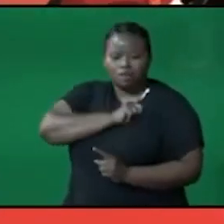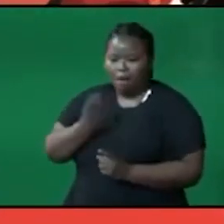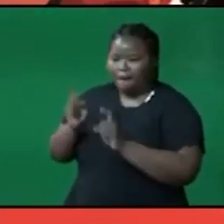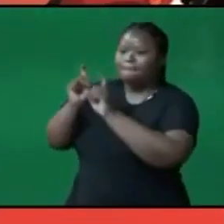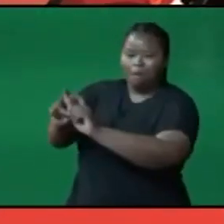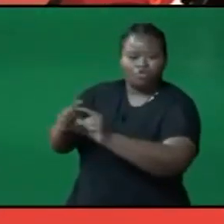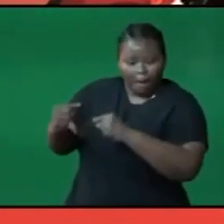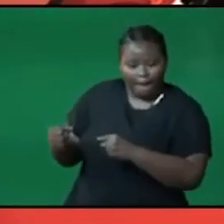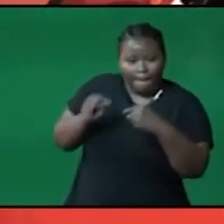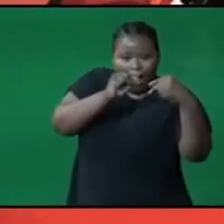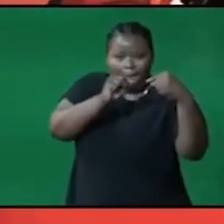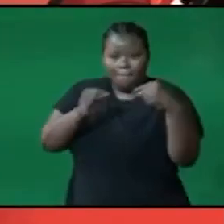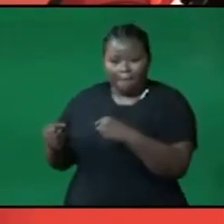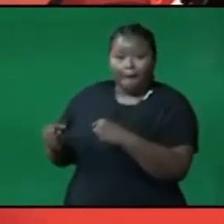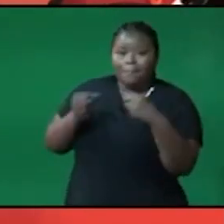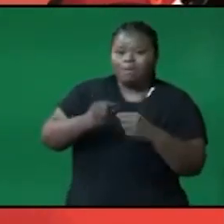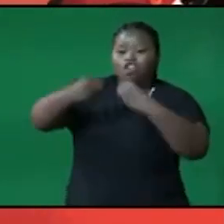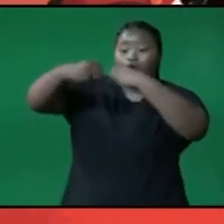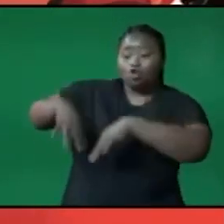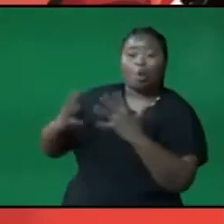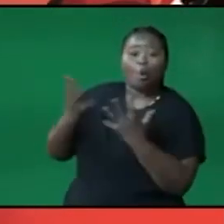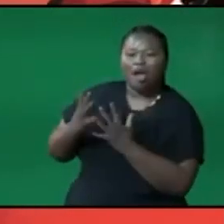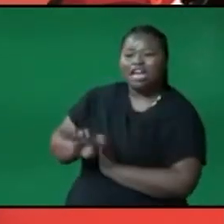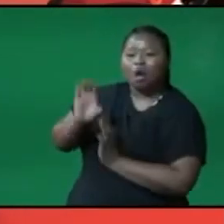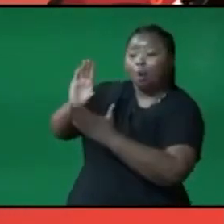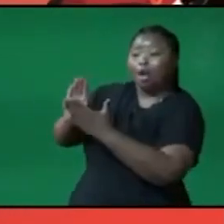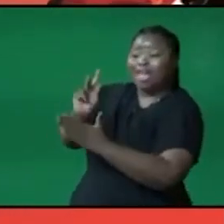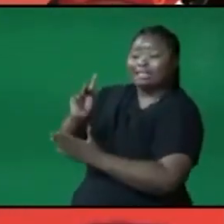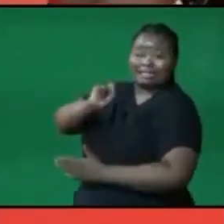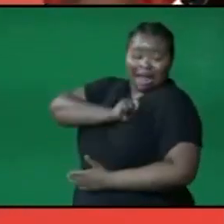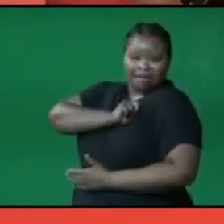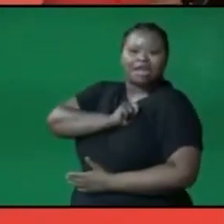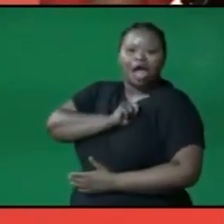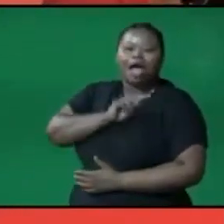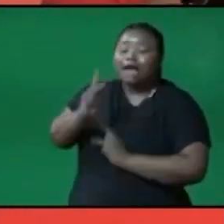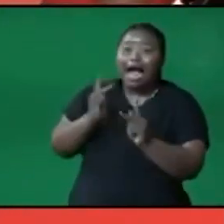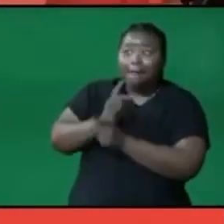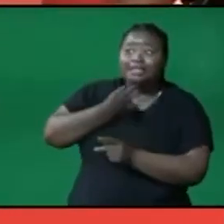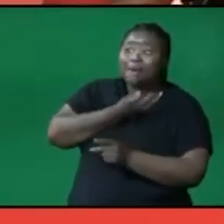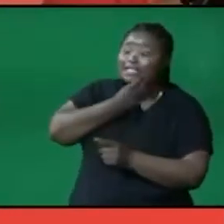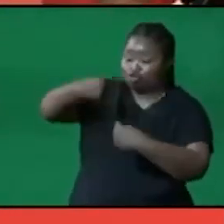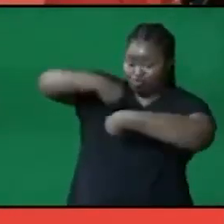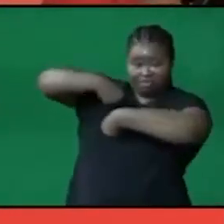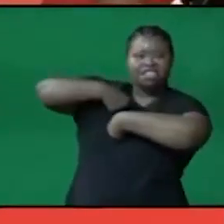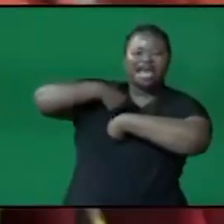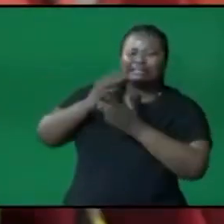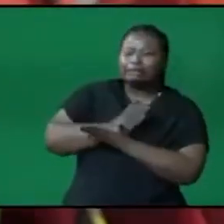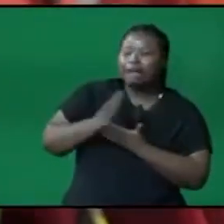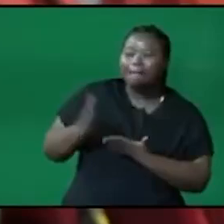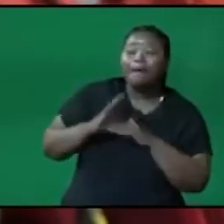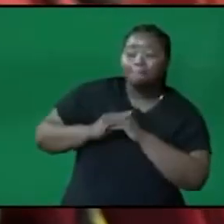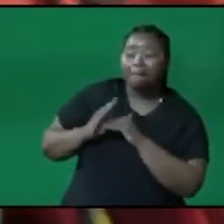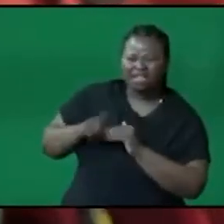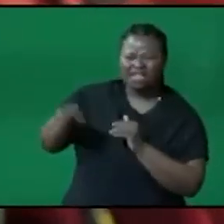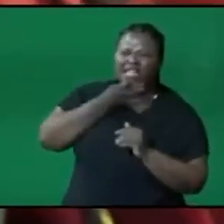fight and regain the lost ground in KwaZulu-Natal. And they were saying to me, some of them,